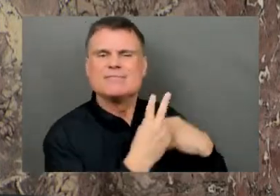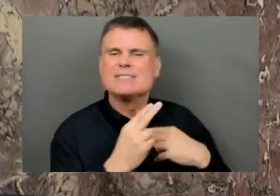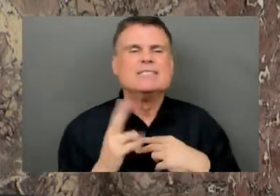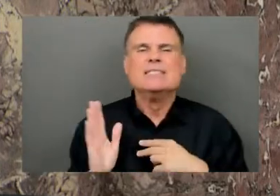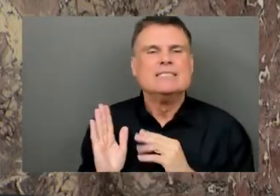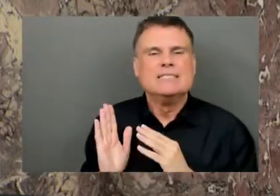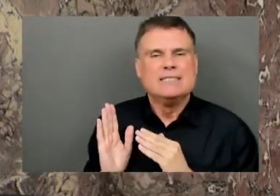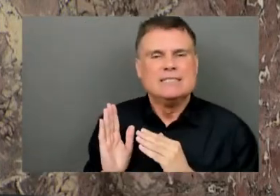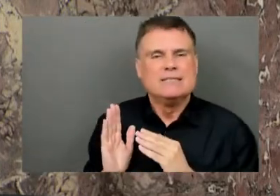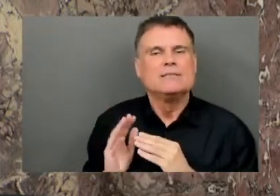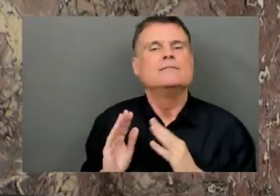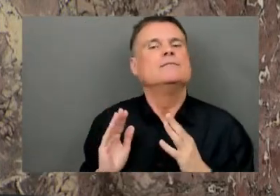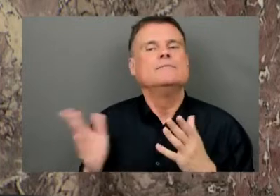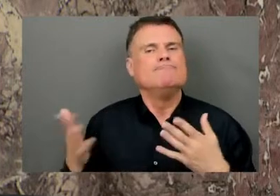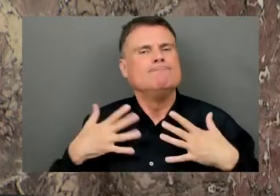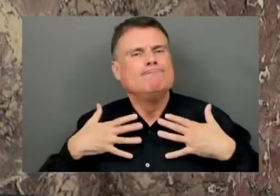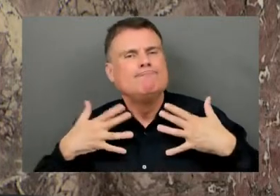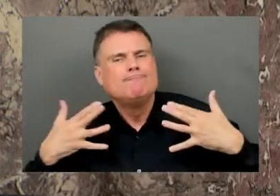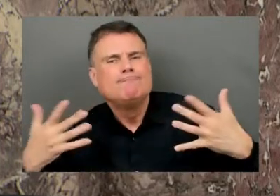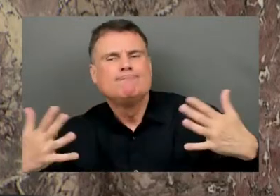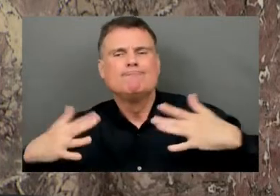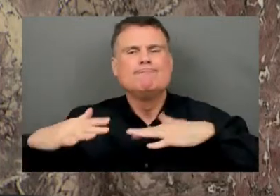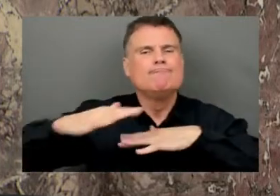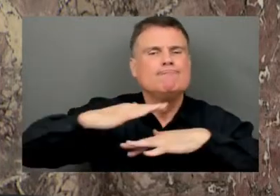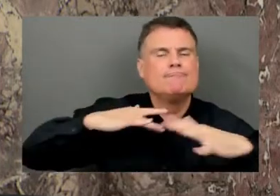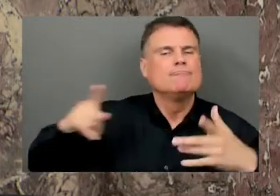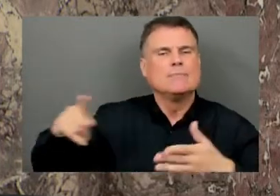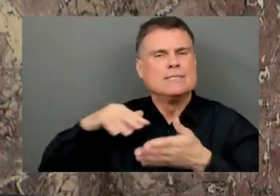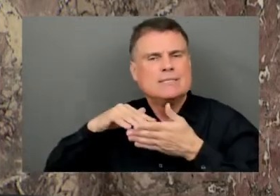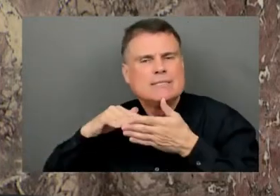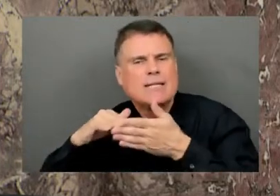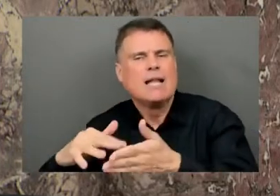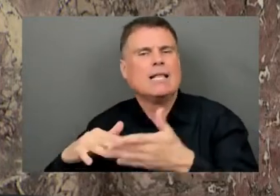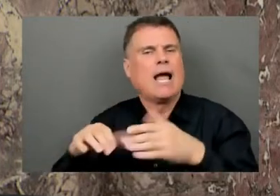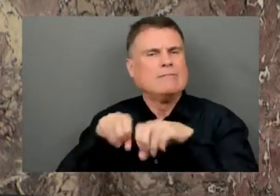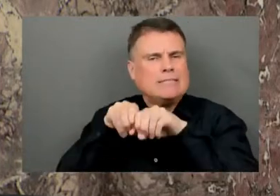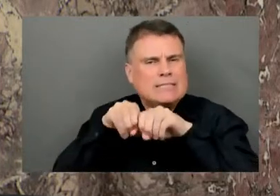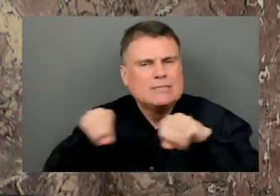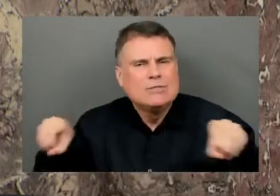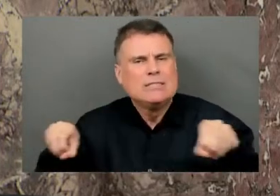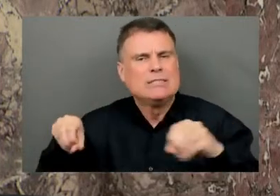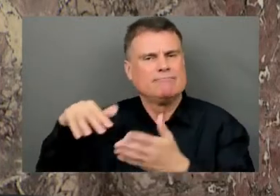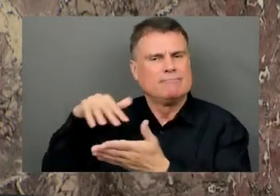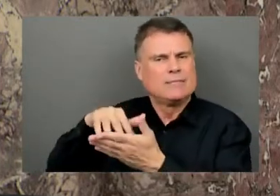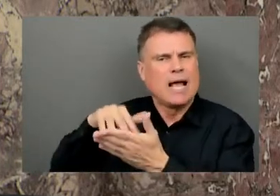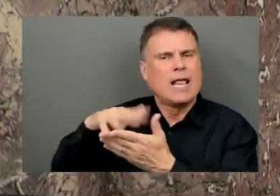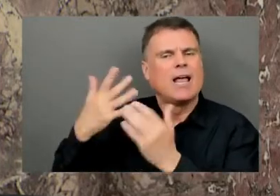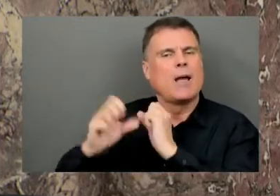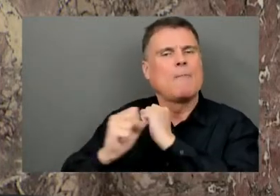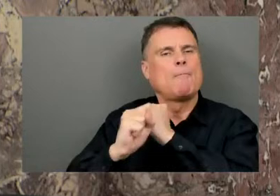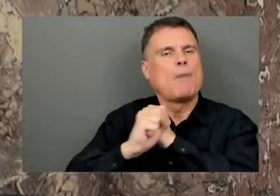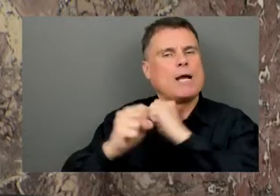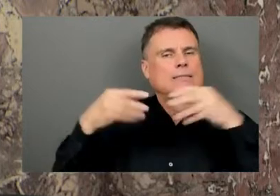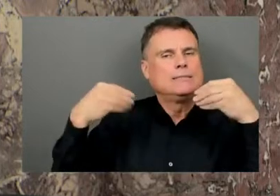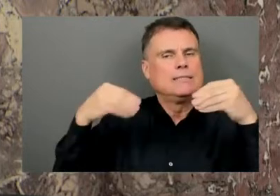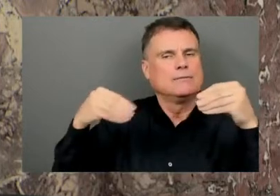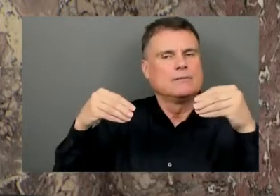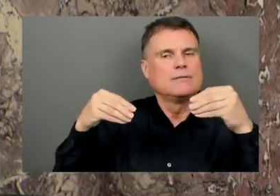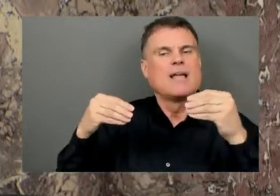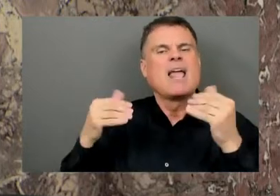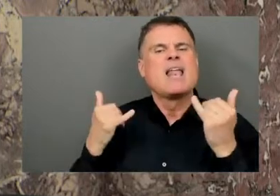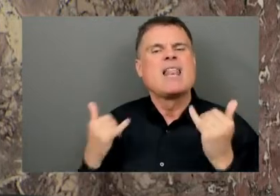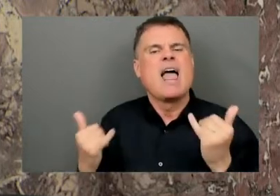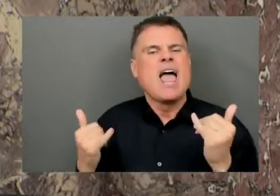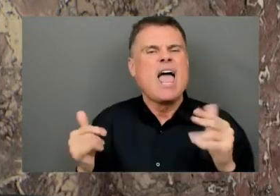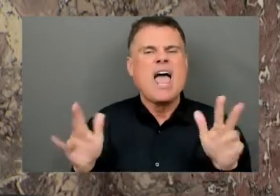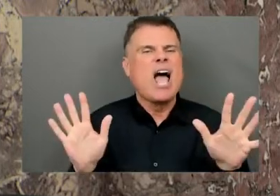then he completed his degree in marketing. He is now breaking societal norms within our